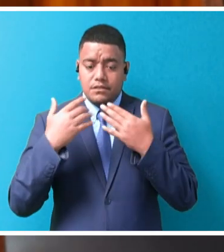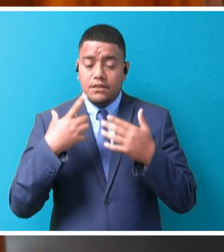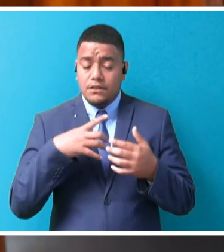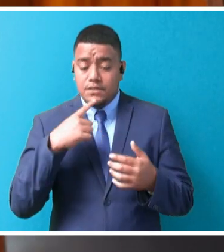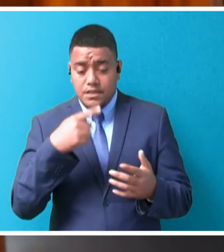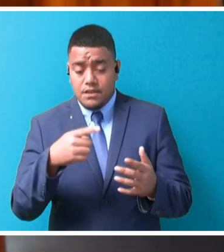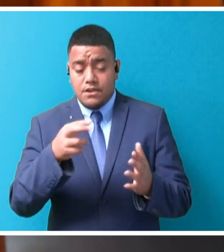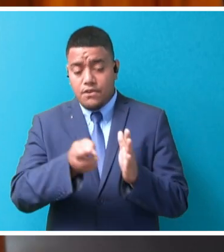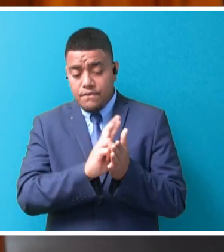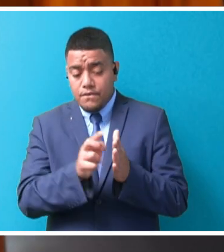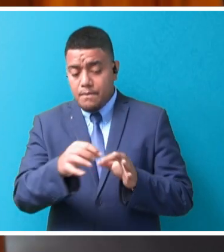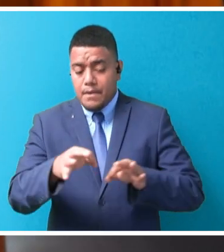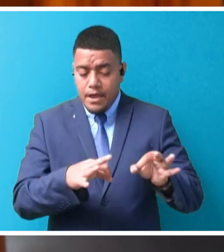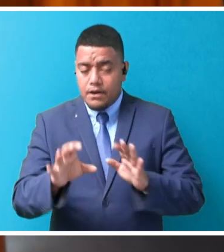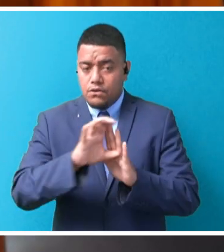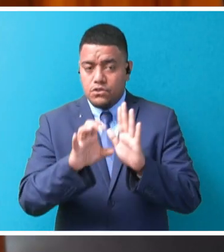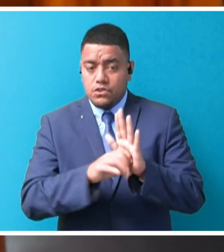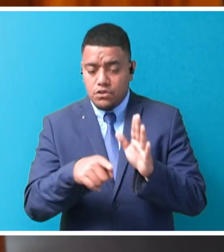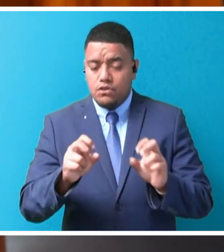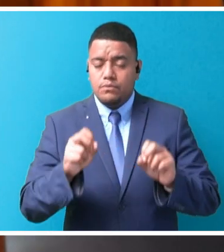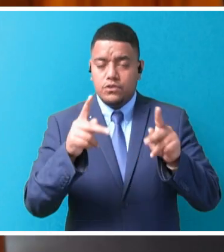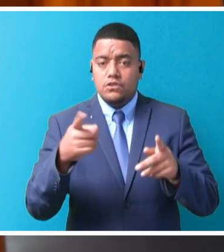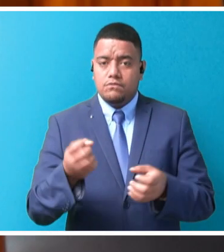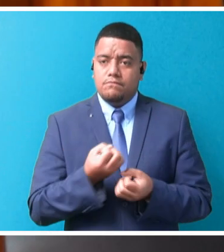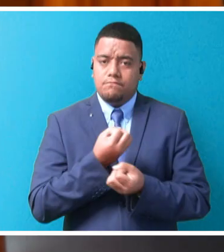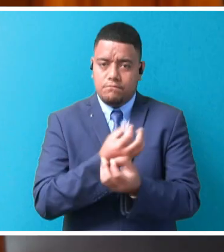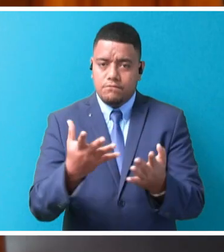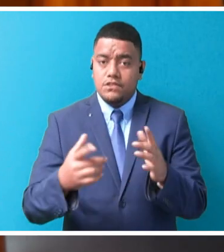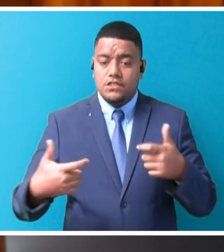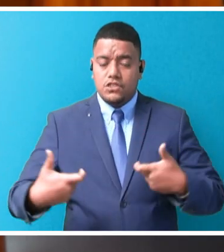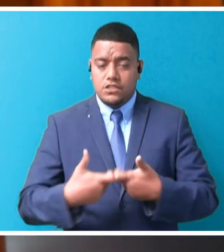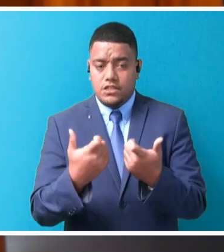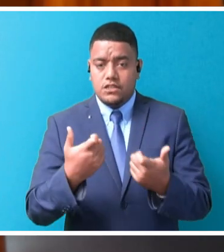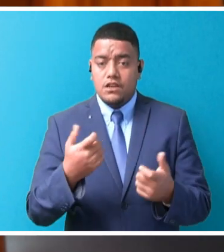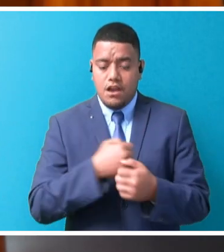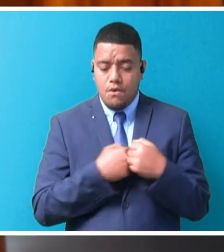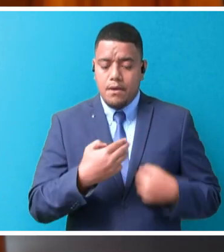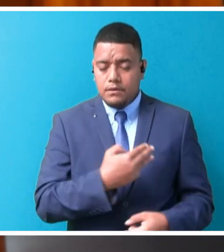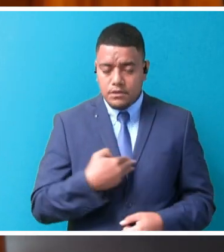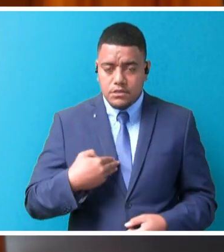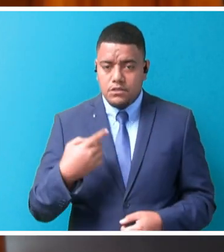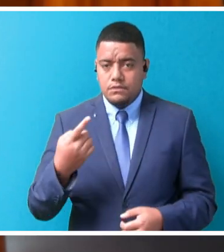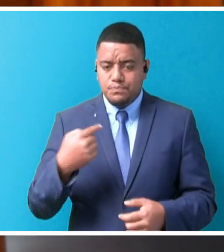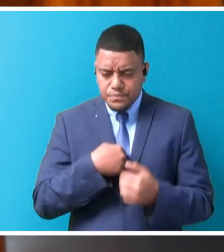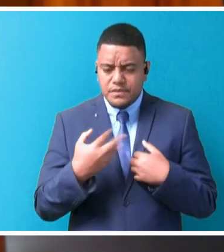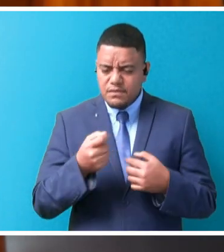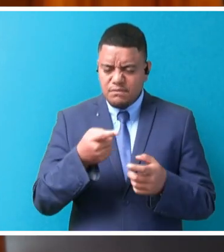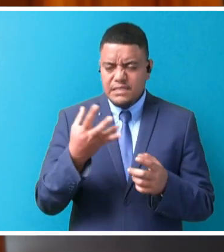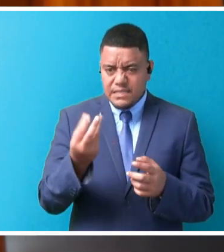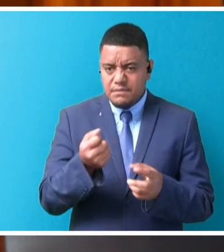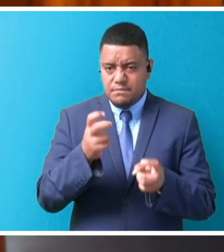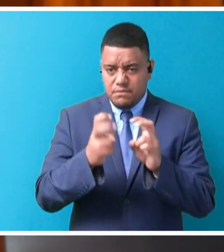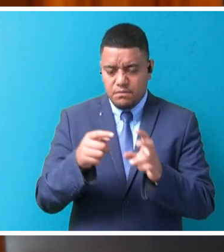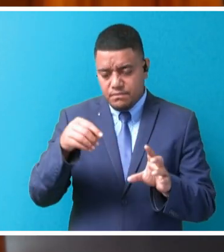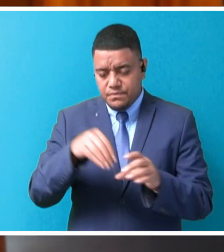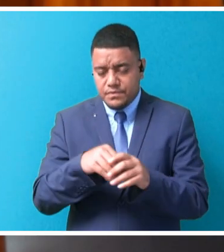the Constitution, as this is the opportunity to address the challenges that our ministry encountered in implementing the integrated